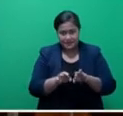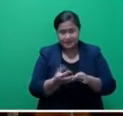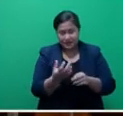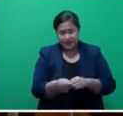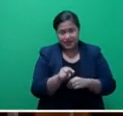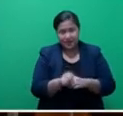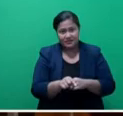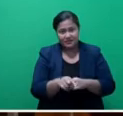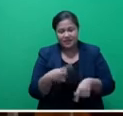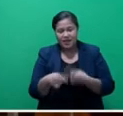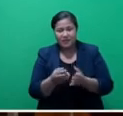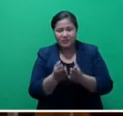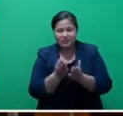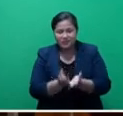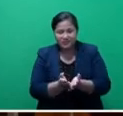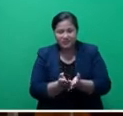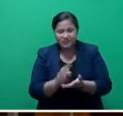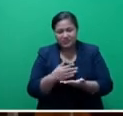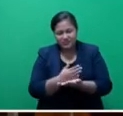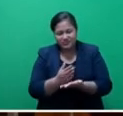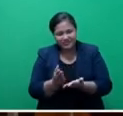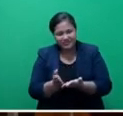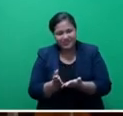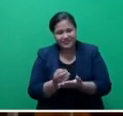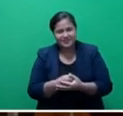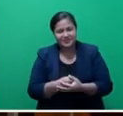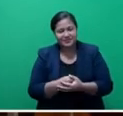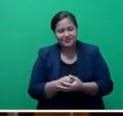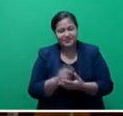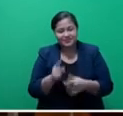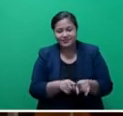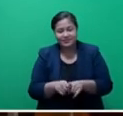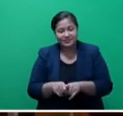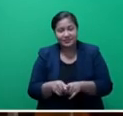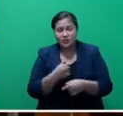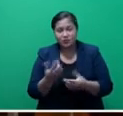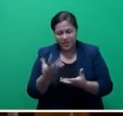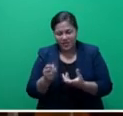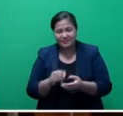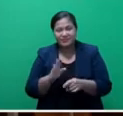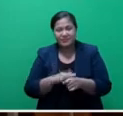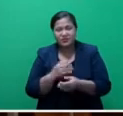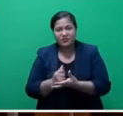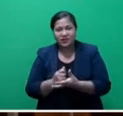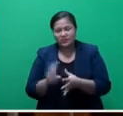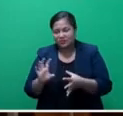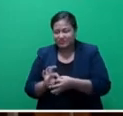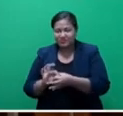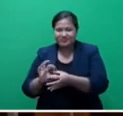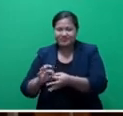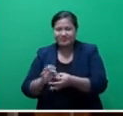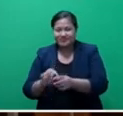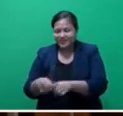of vessel capacity and scheduling and routes, and meaning that we're connecting more islands and serving more Fijians. The